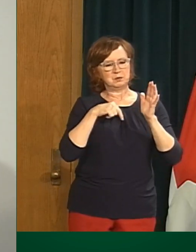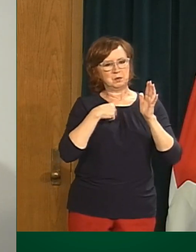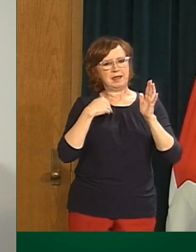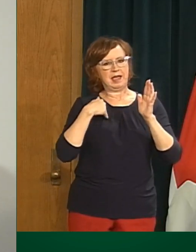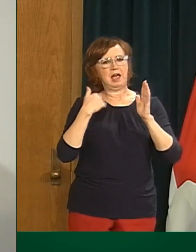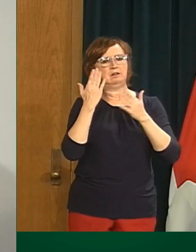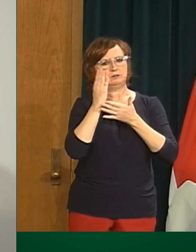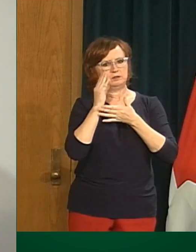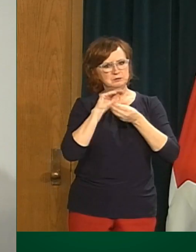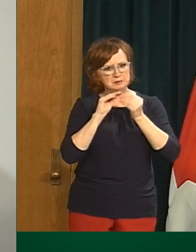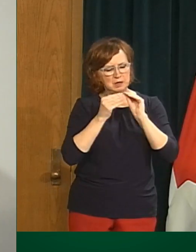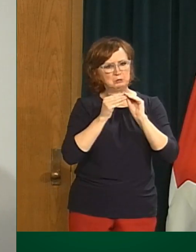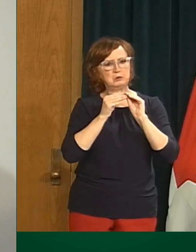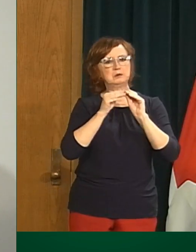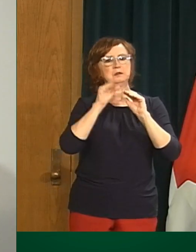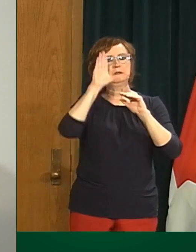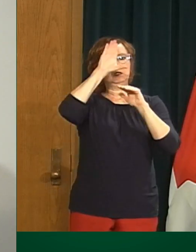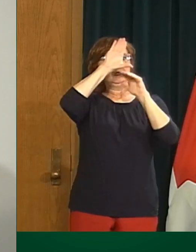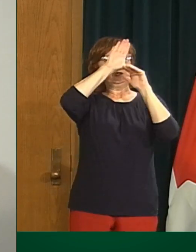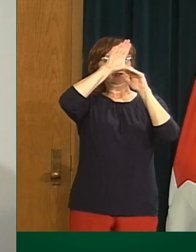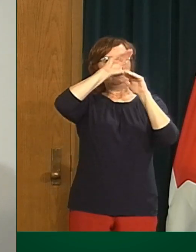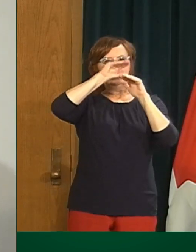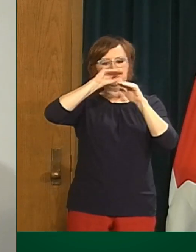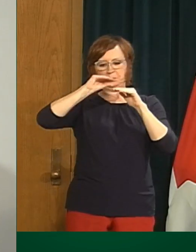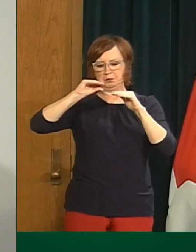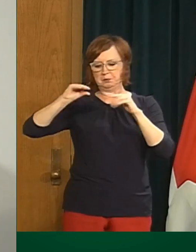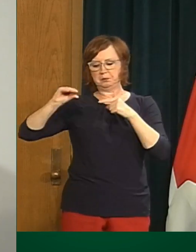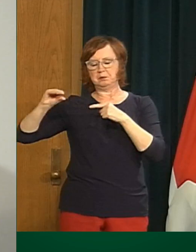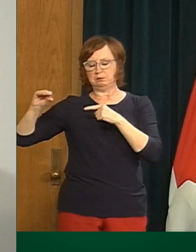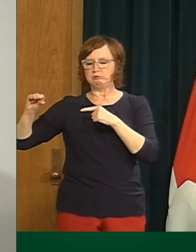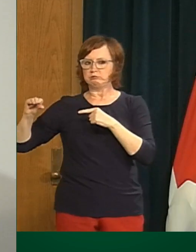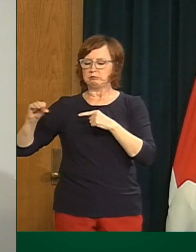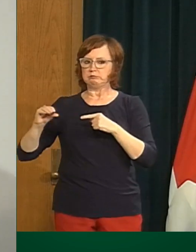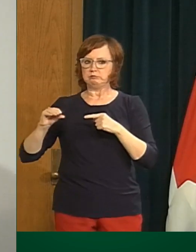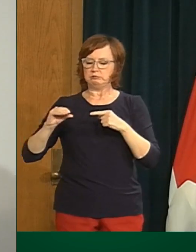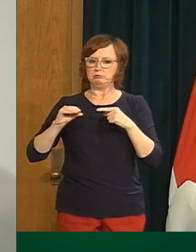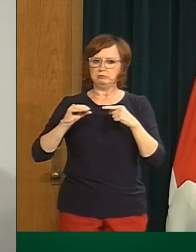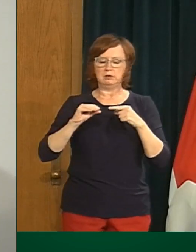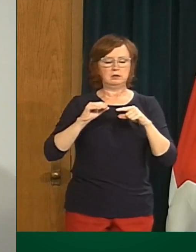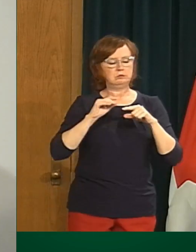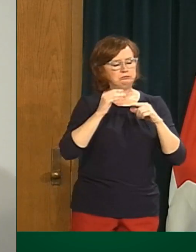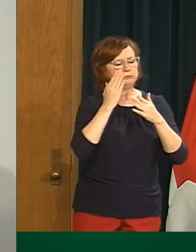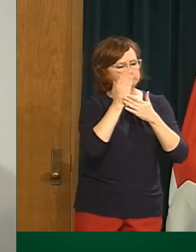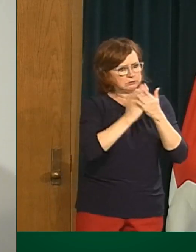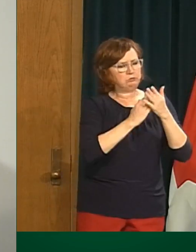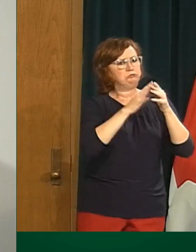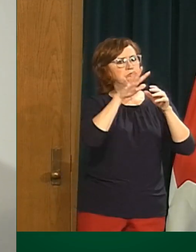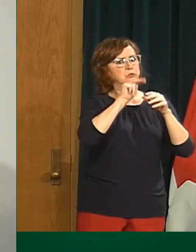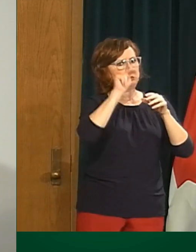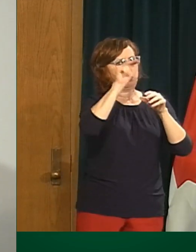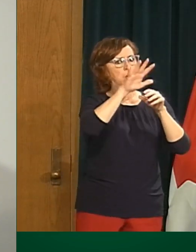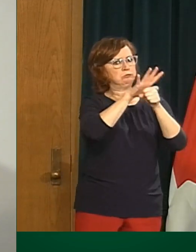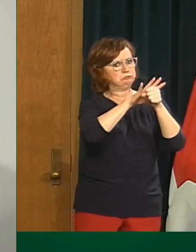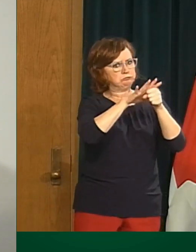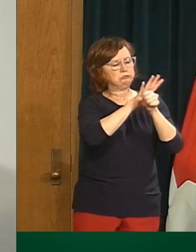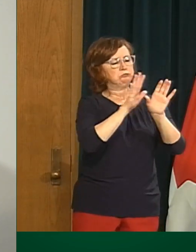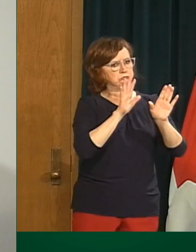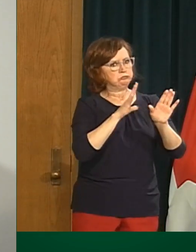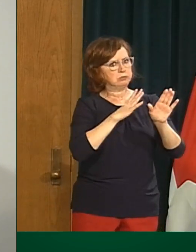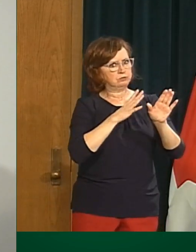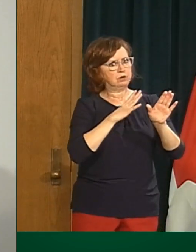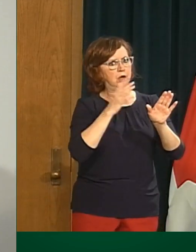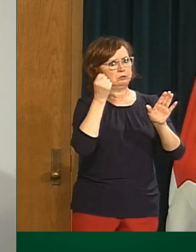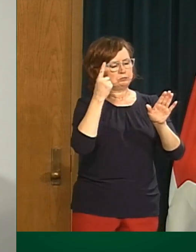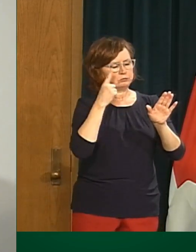clusters or activity in the far north, which we are working very closely with Northern leadership and Northern medical health officers and